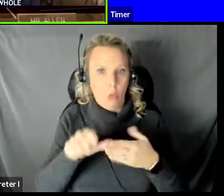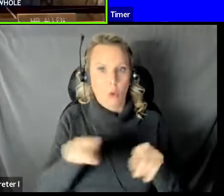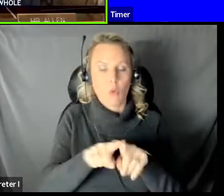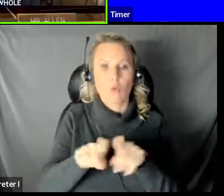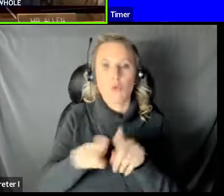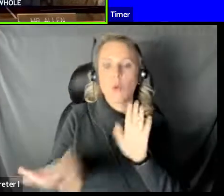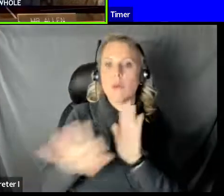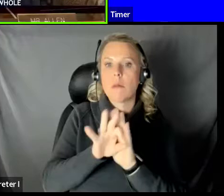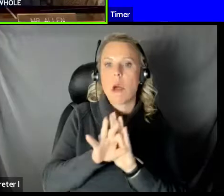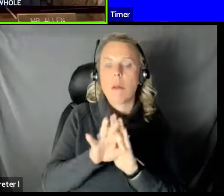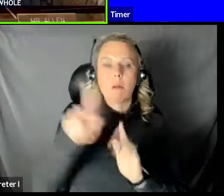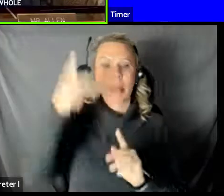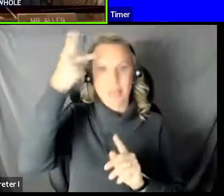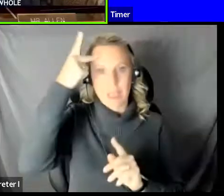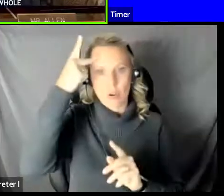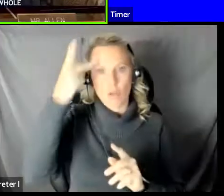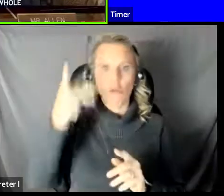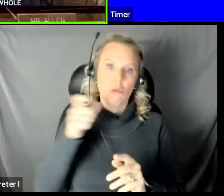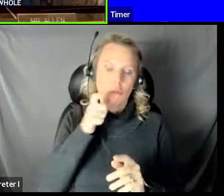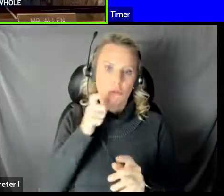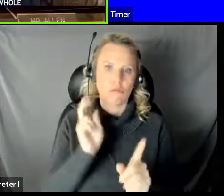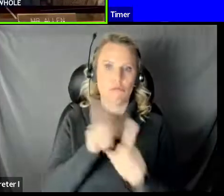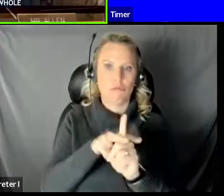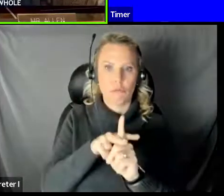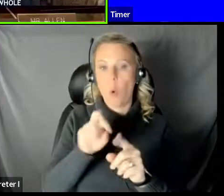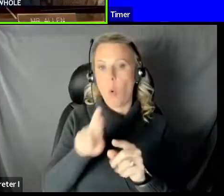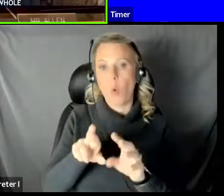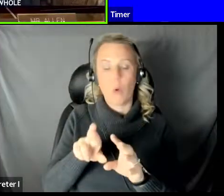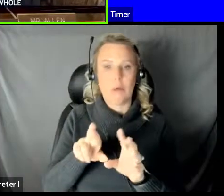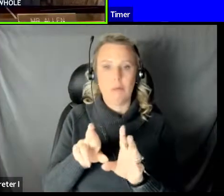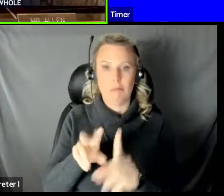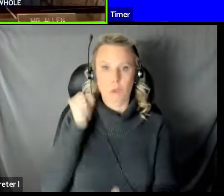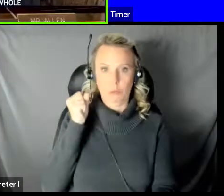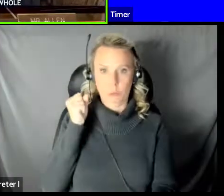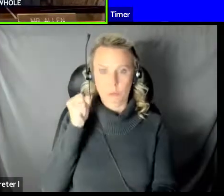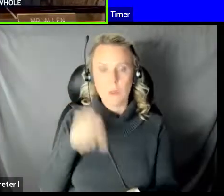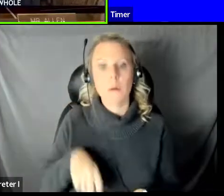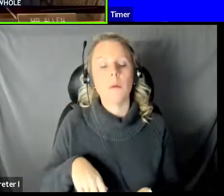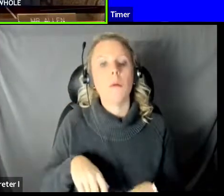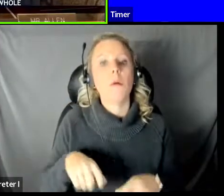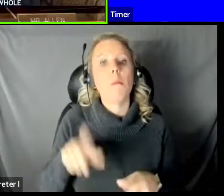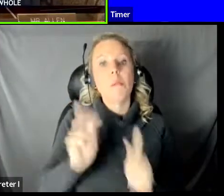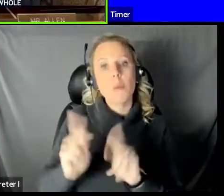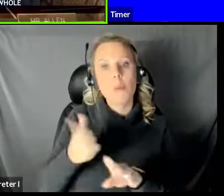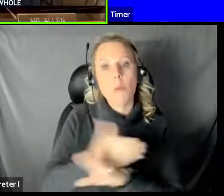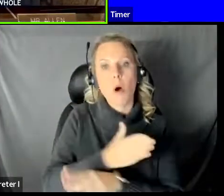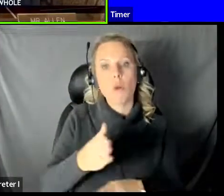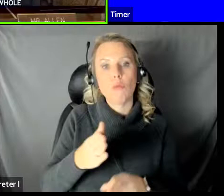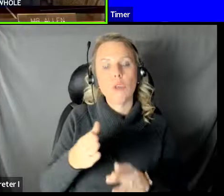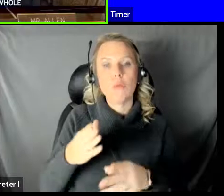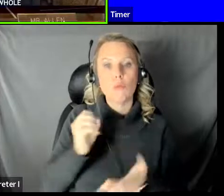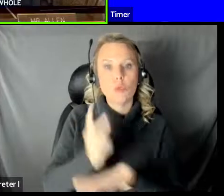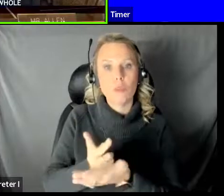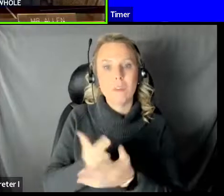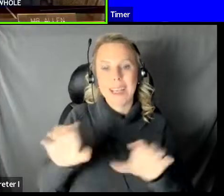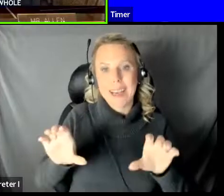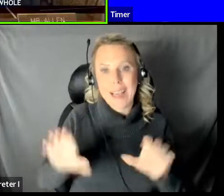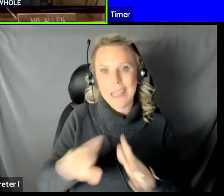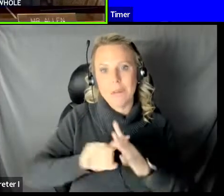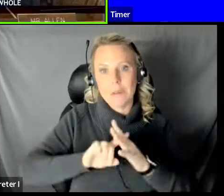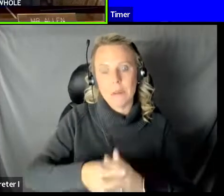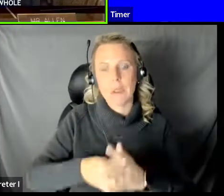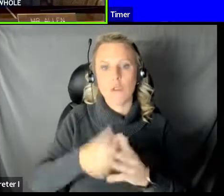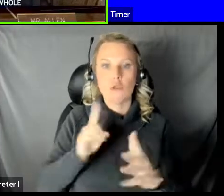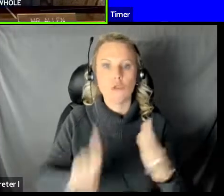party and to request removal from the pre-approved for registration list if desired. Residents on that pre-approved registration list can activate their registration simply by showing